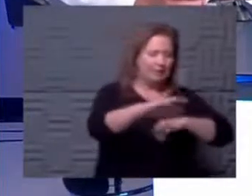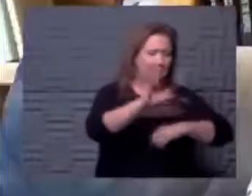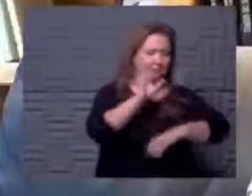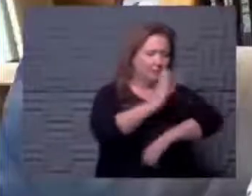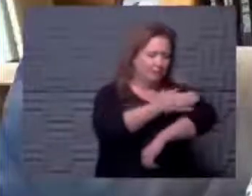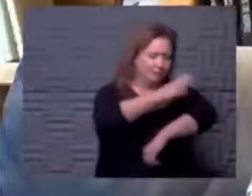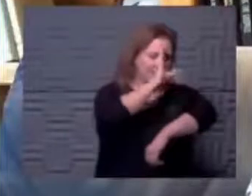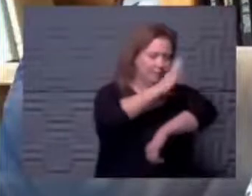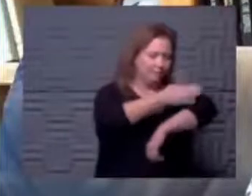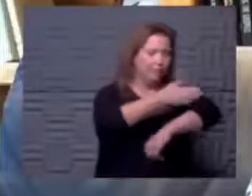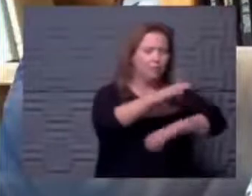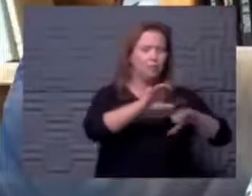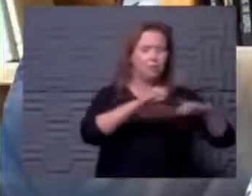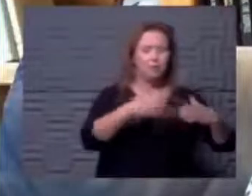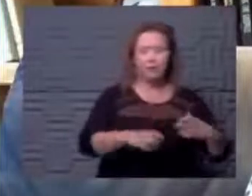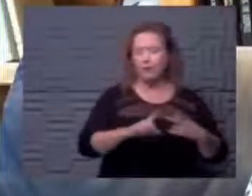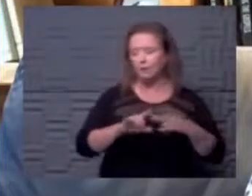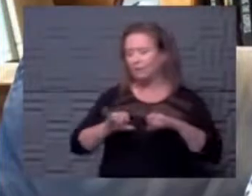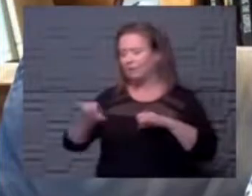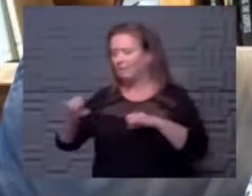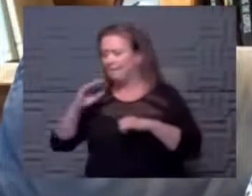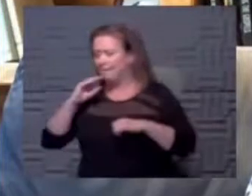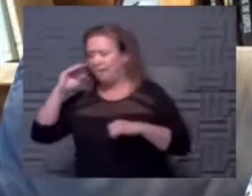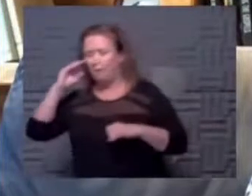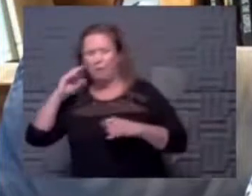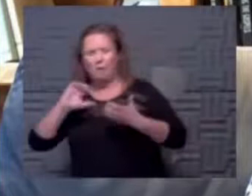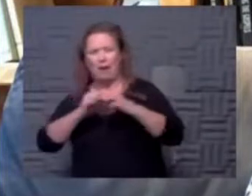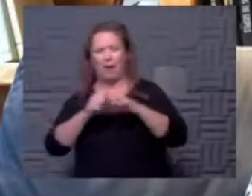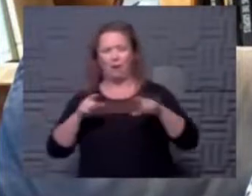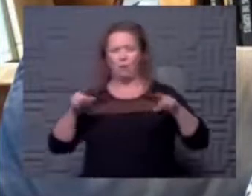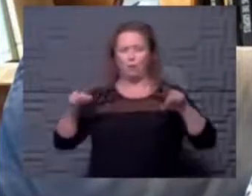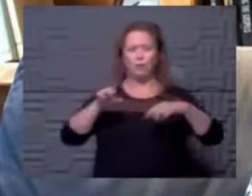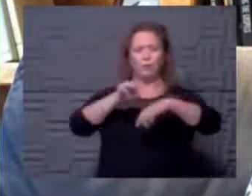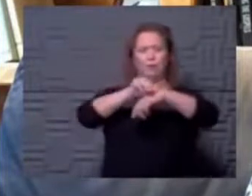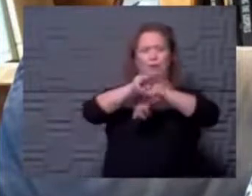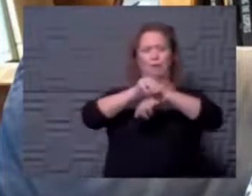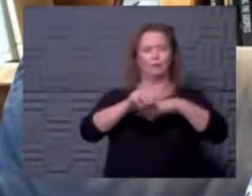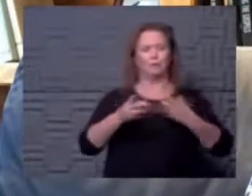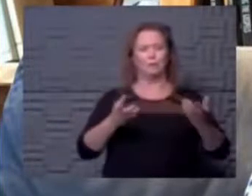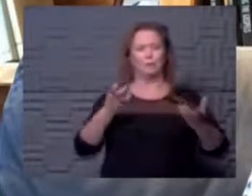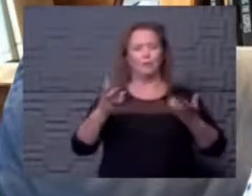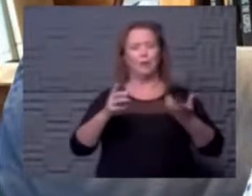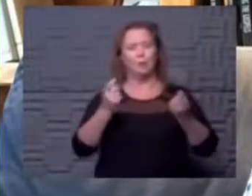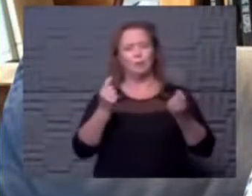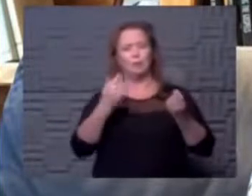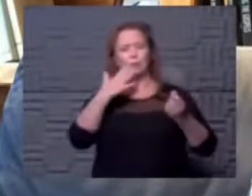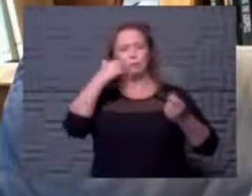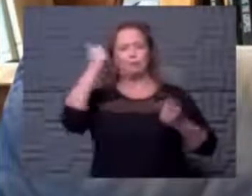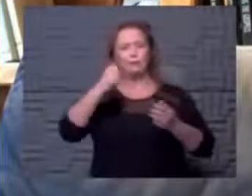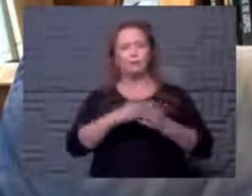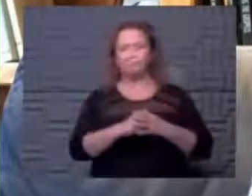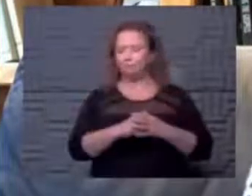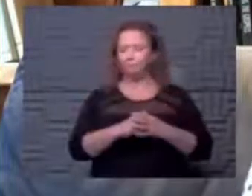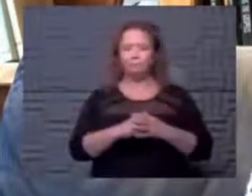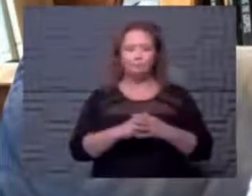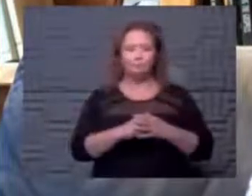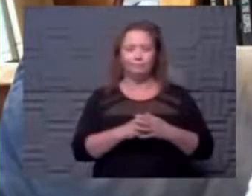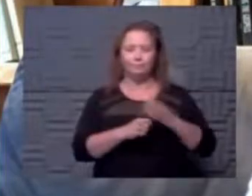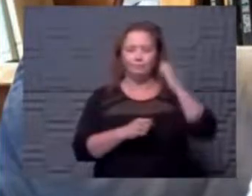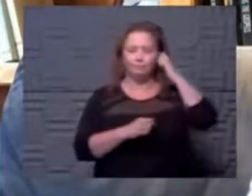student to class? Do I keep them home? How do you counsel them? It really